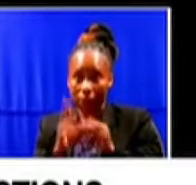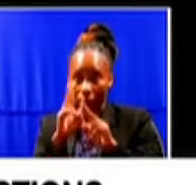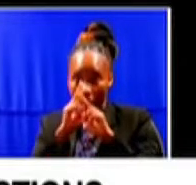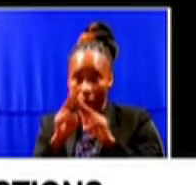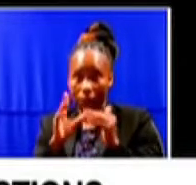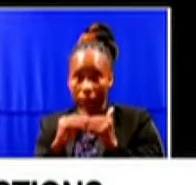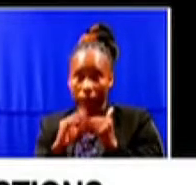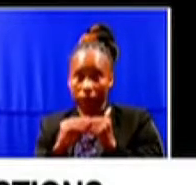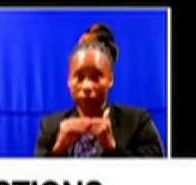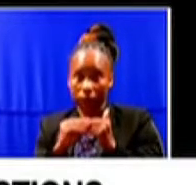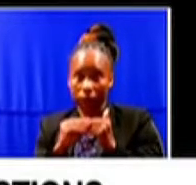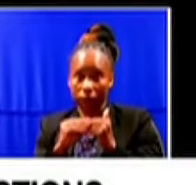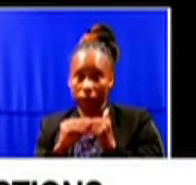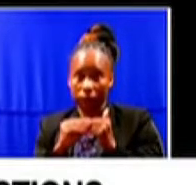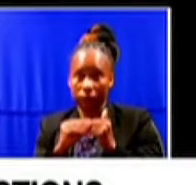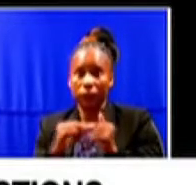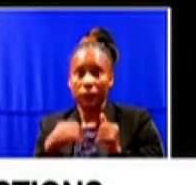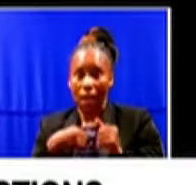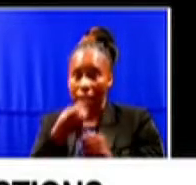I'll give 1, 2.